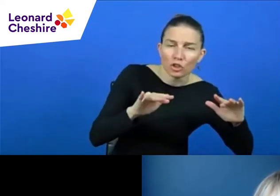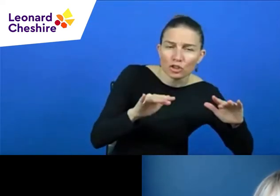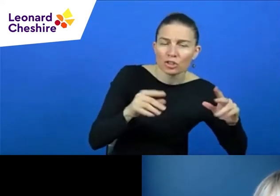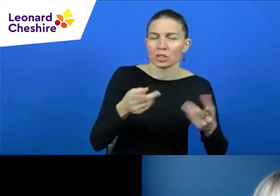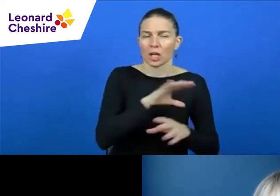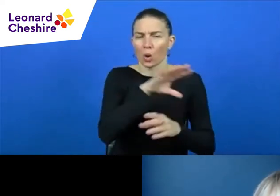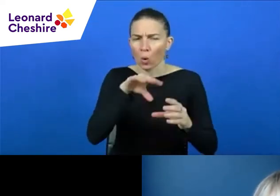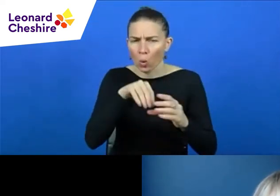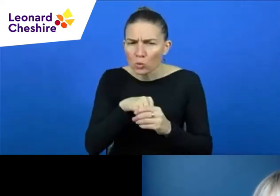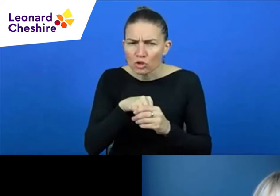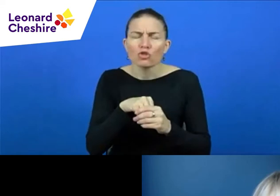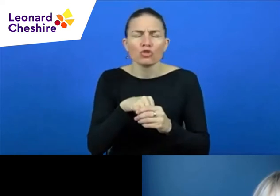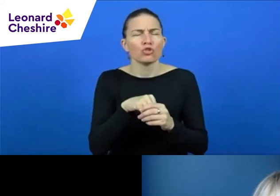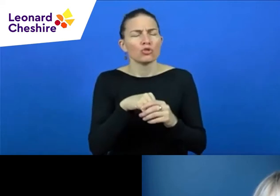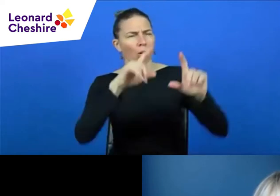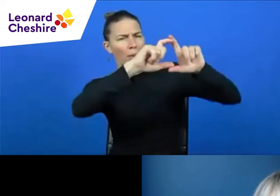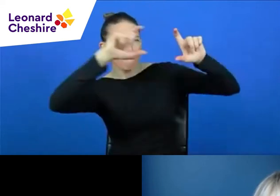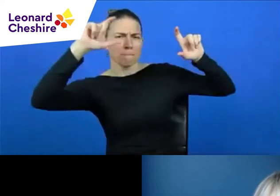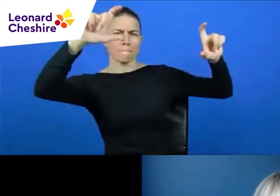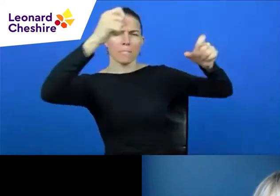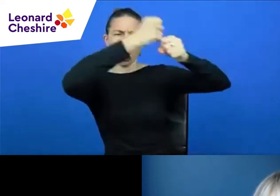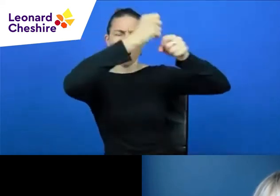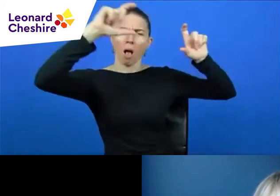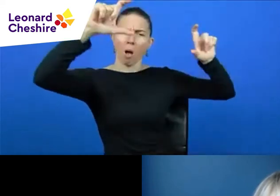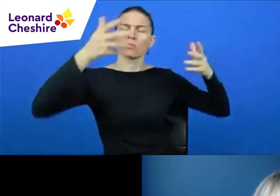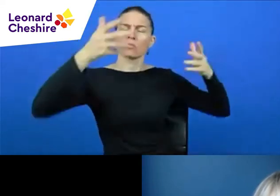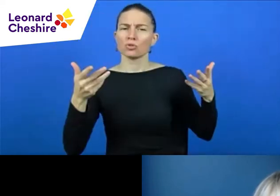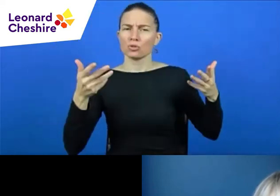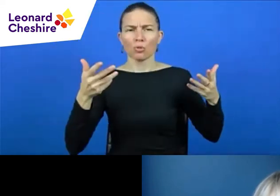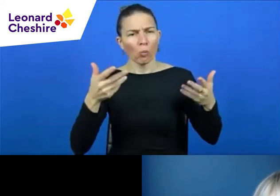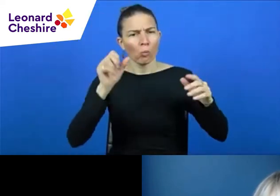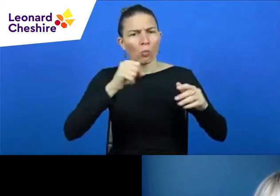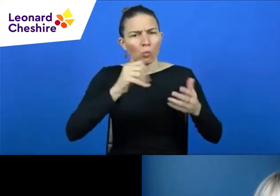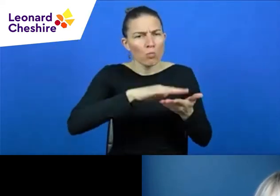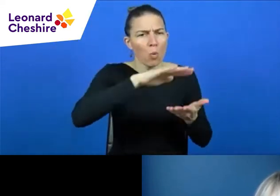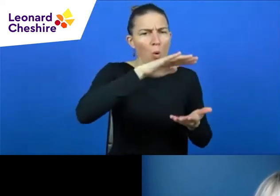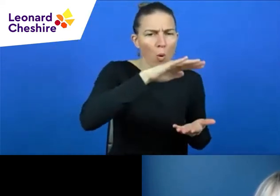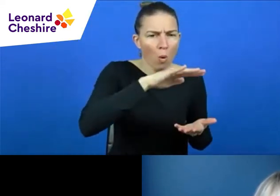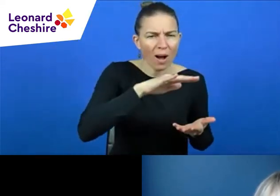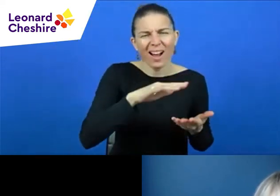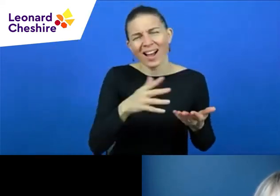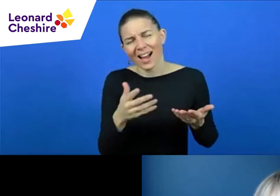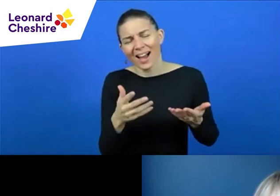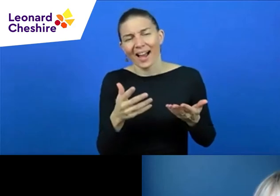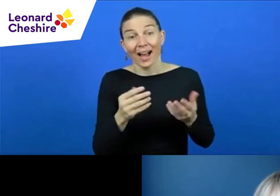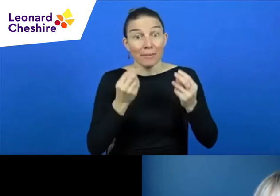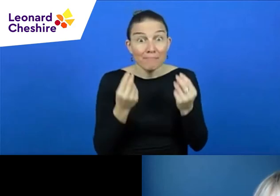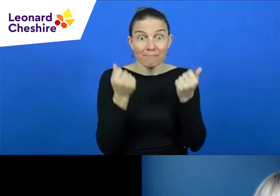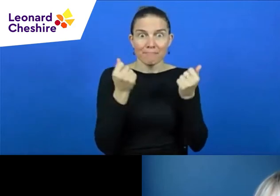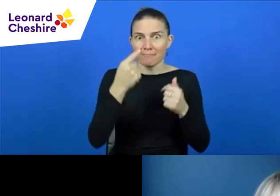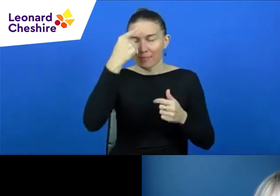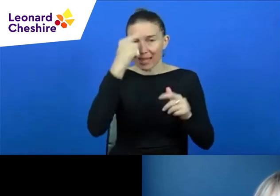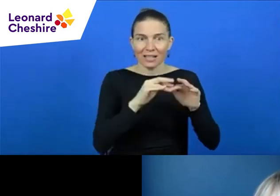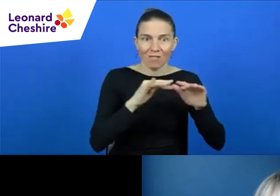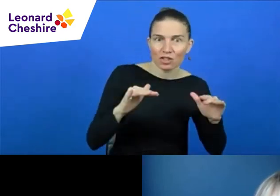larger organisations. Still a bit of an afterthought in many respects. Could you